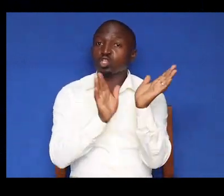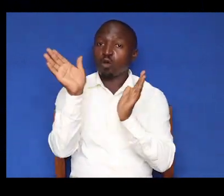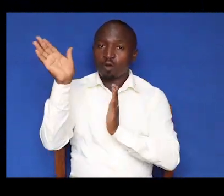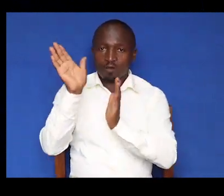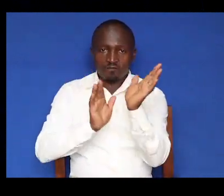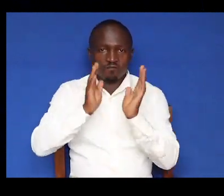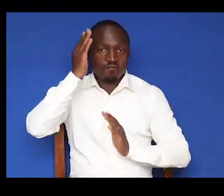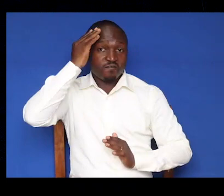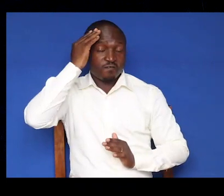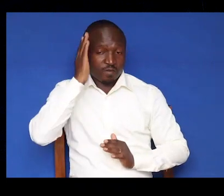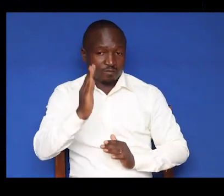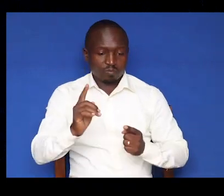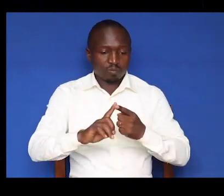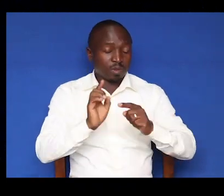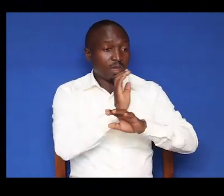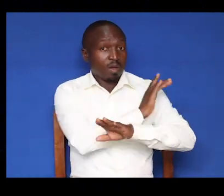oceans